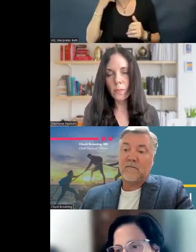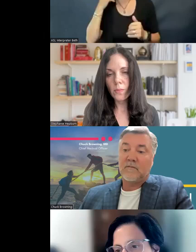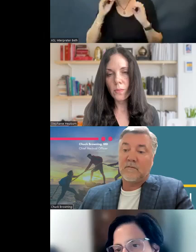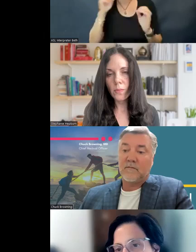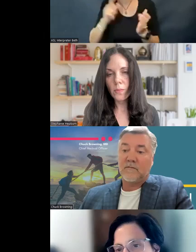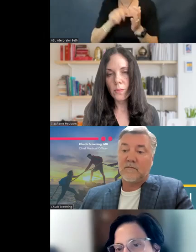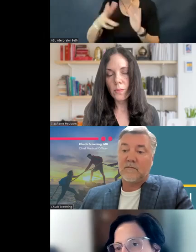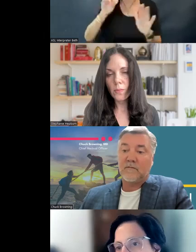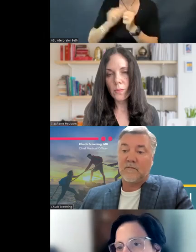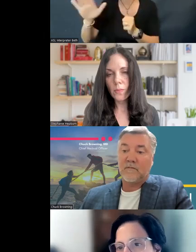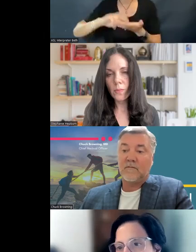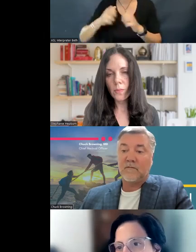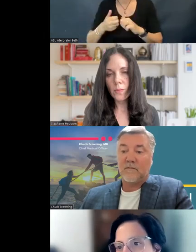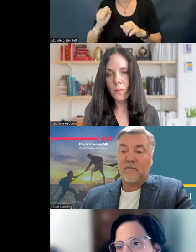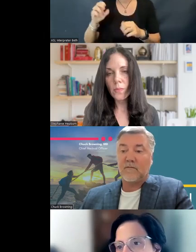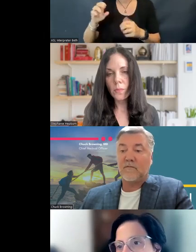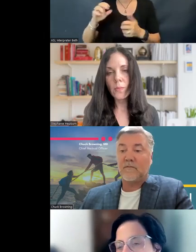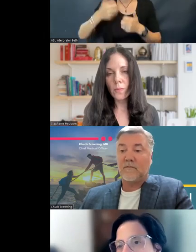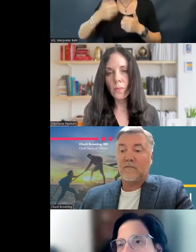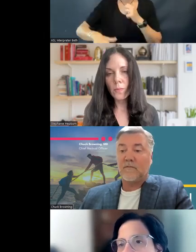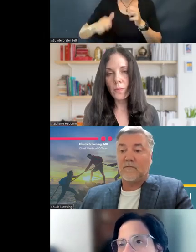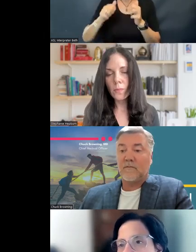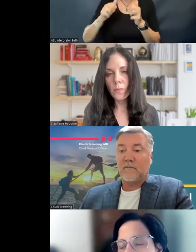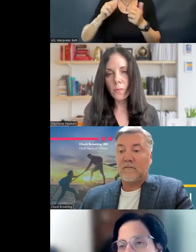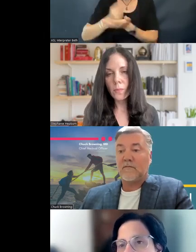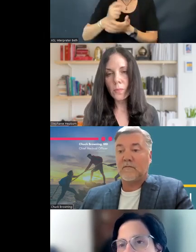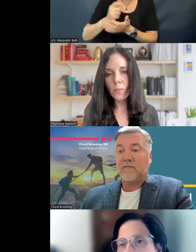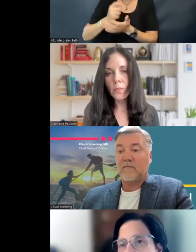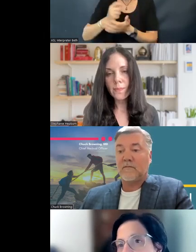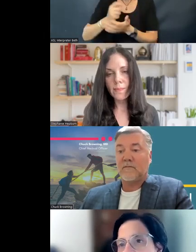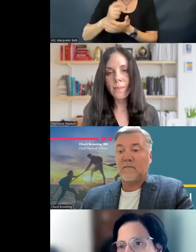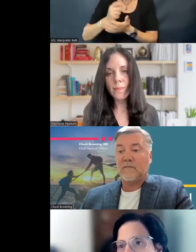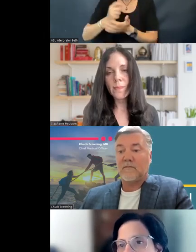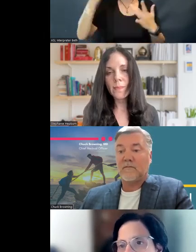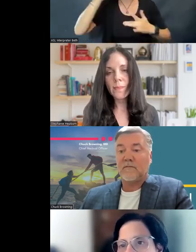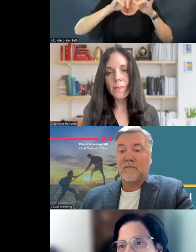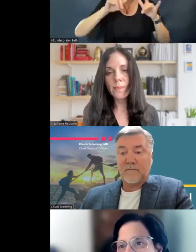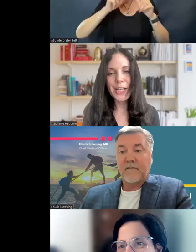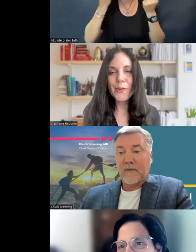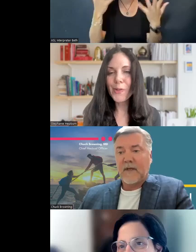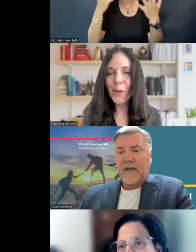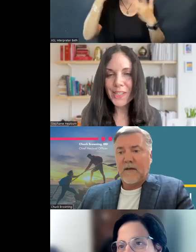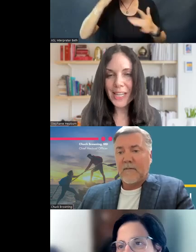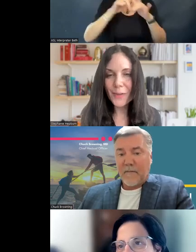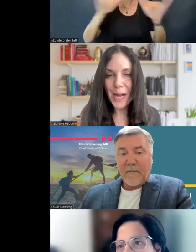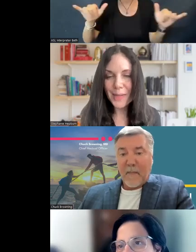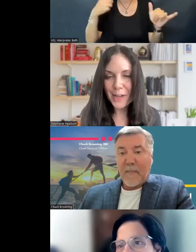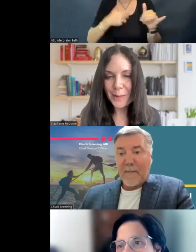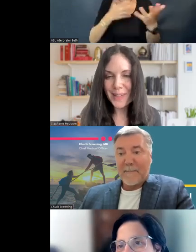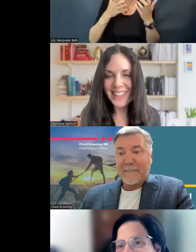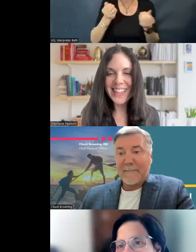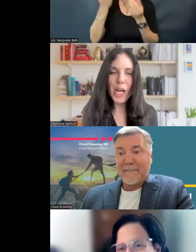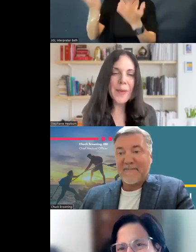difficulty in treating people with all those comorbidities that have been historic, and we really want to break that down. Thank you so much. Thanks for